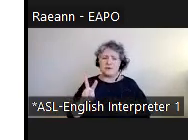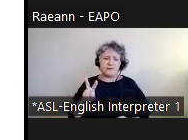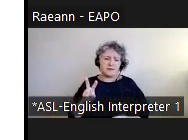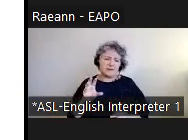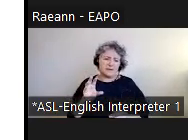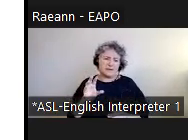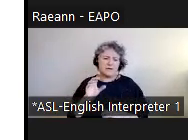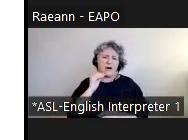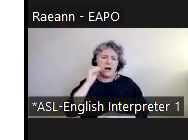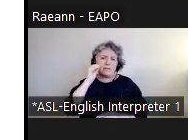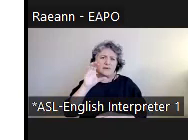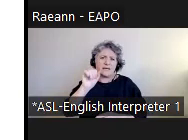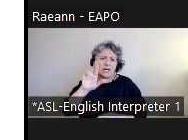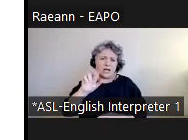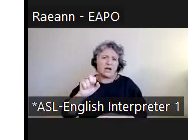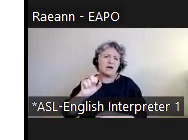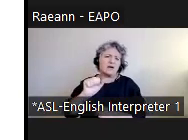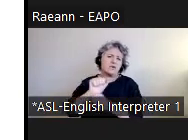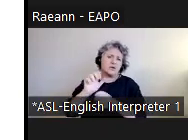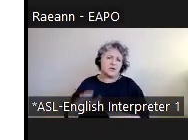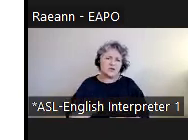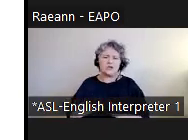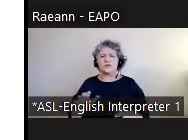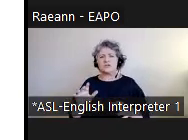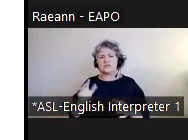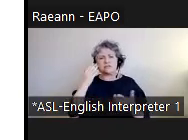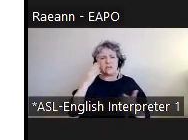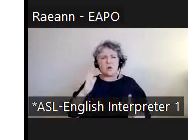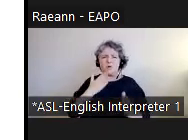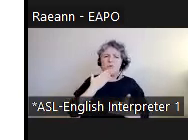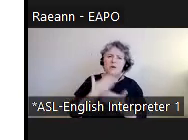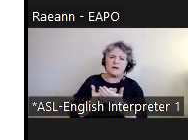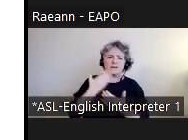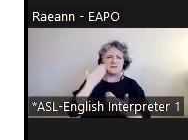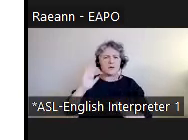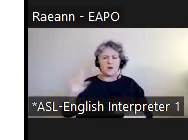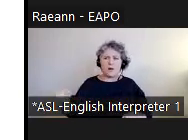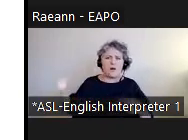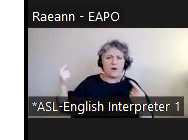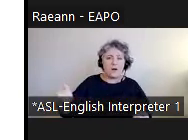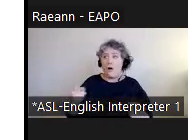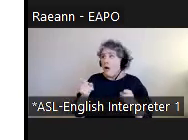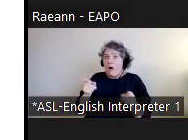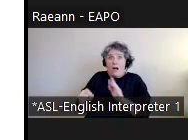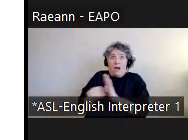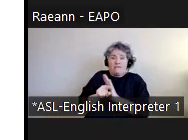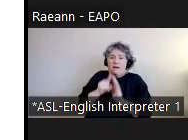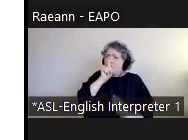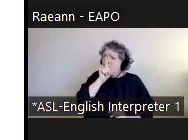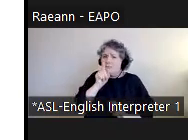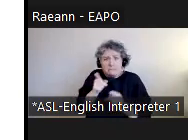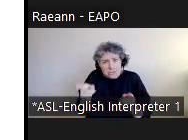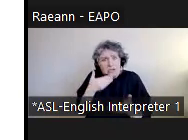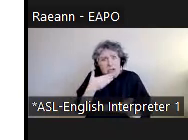I don't say this to say that PSWs or home care workers are bad in any way. They are providing such a necessary role, and they